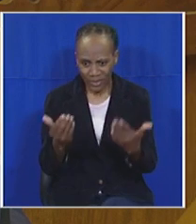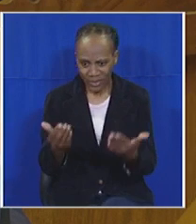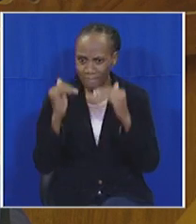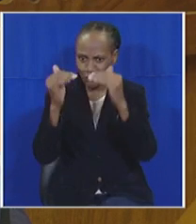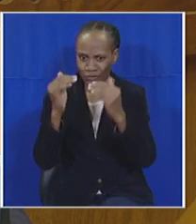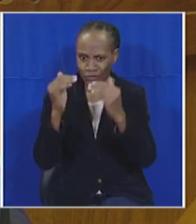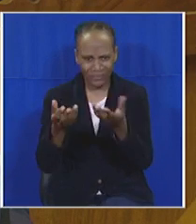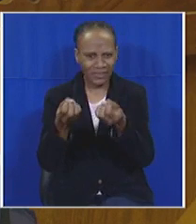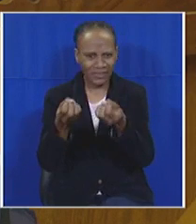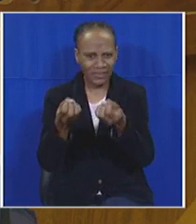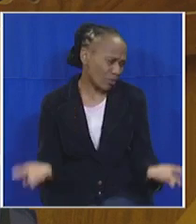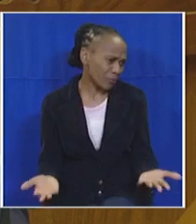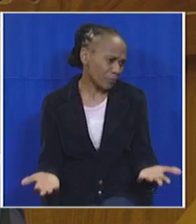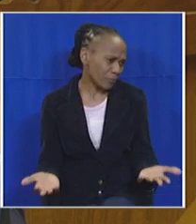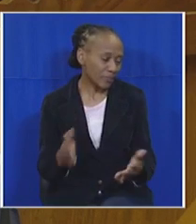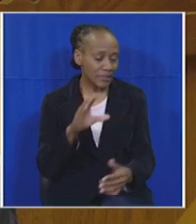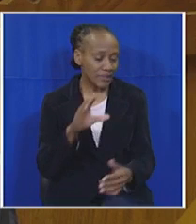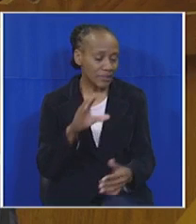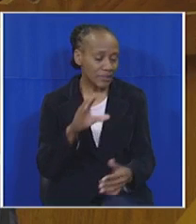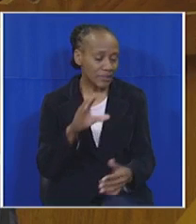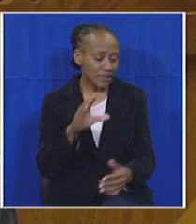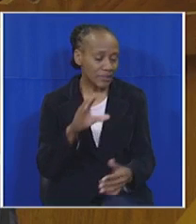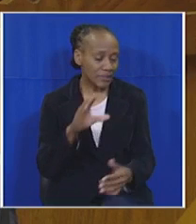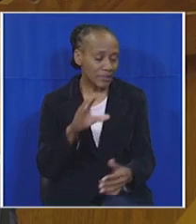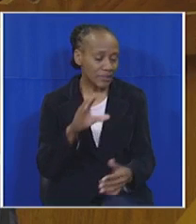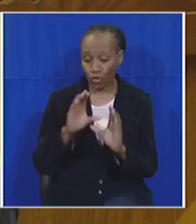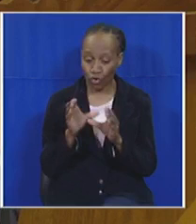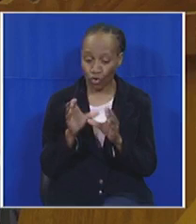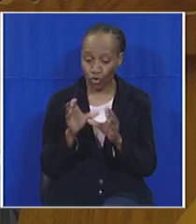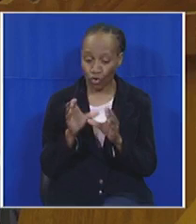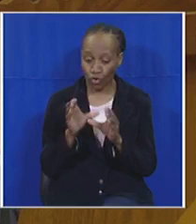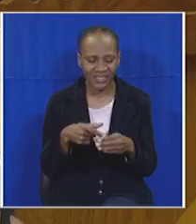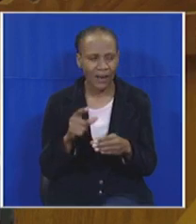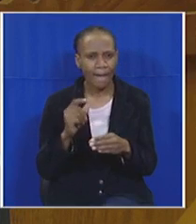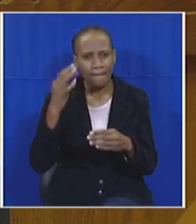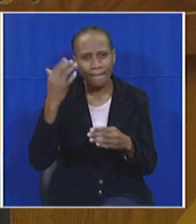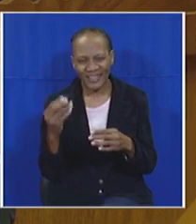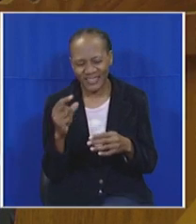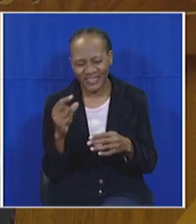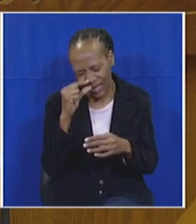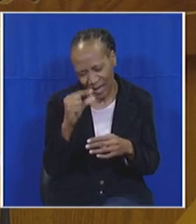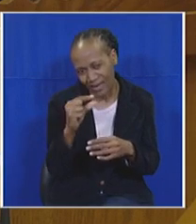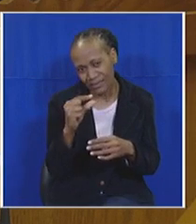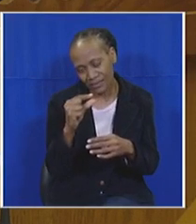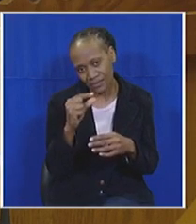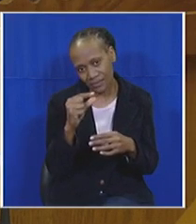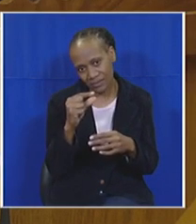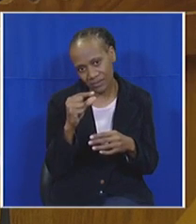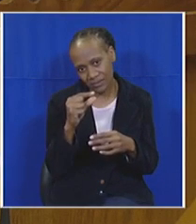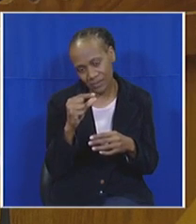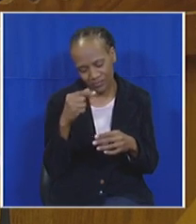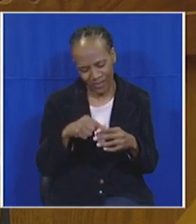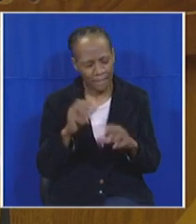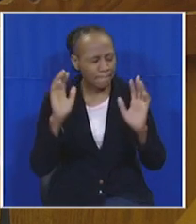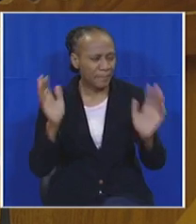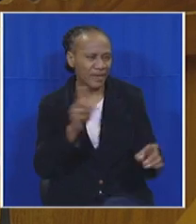delivery? The CRL Commission is the least funded of all the Chapter 9 institutions. It has a huge task